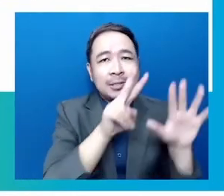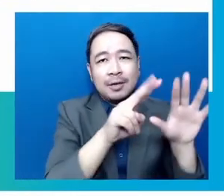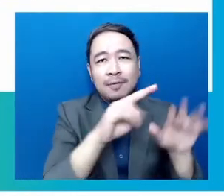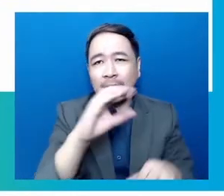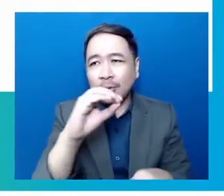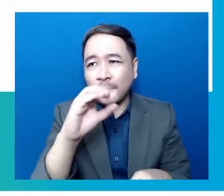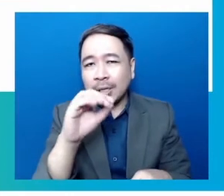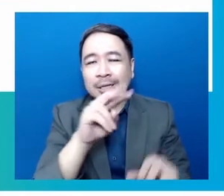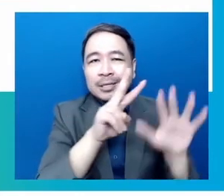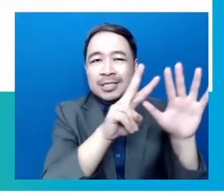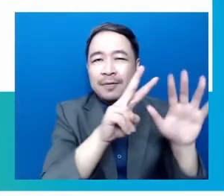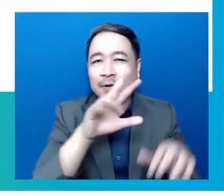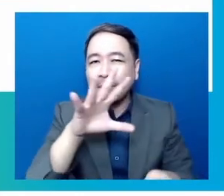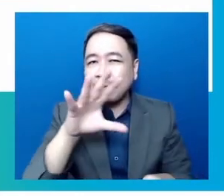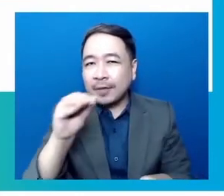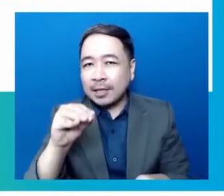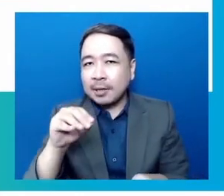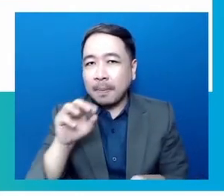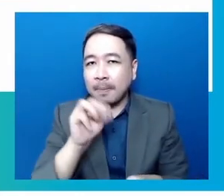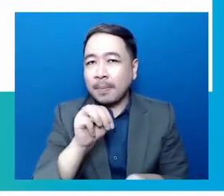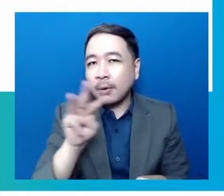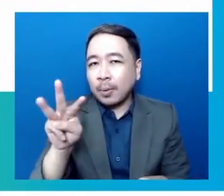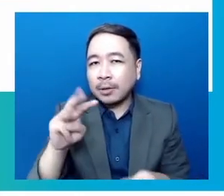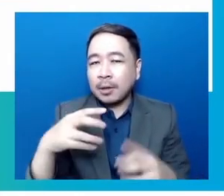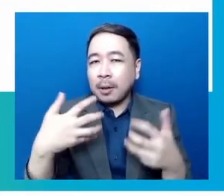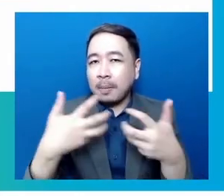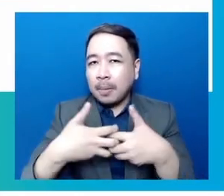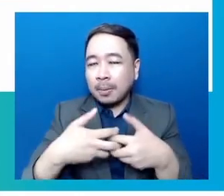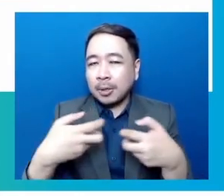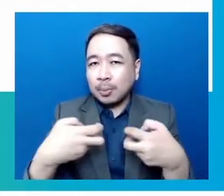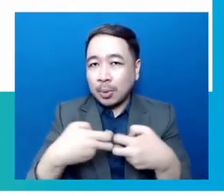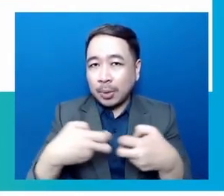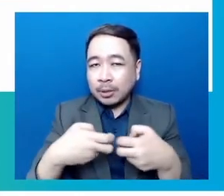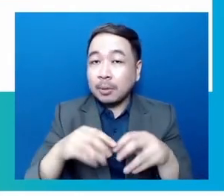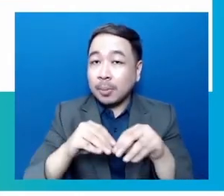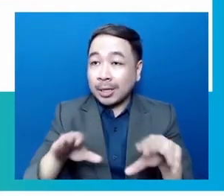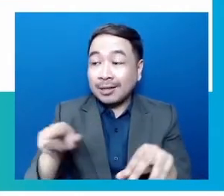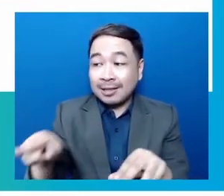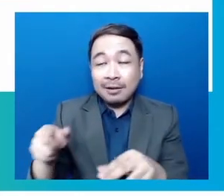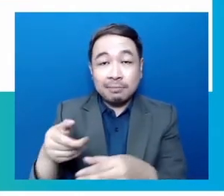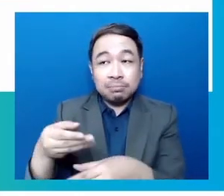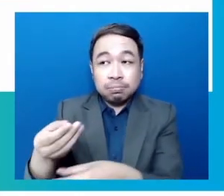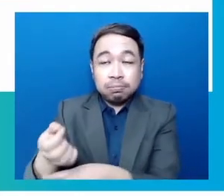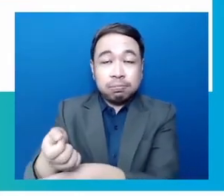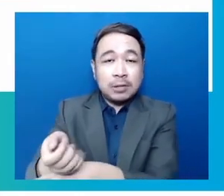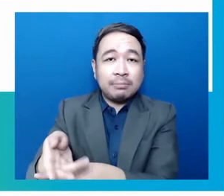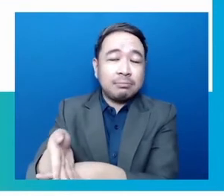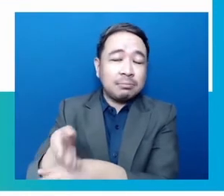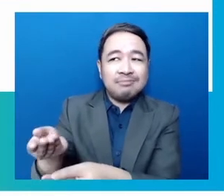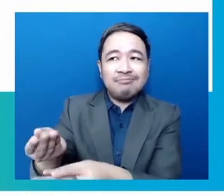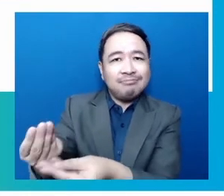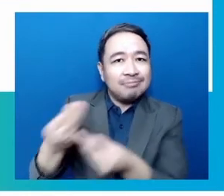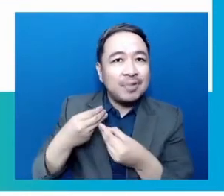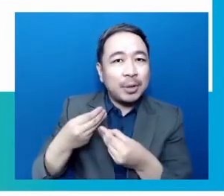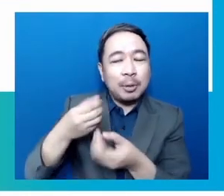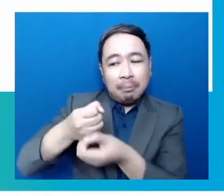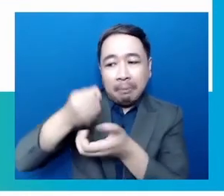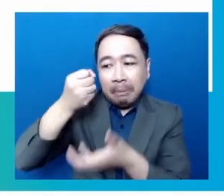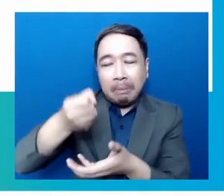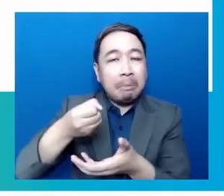750 megawatt power plant. It seems that the loan amount is yet to be disbursed. We strongly demand to cancel the project and withdraw